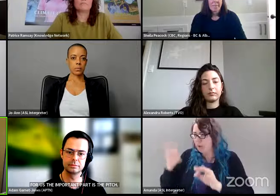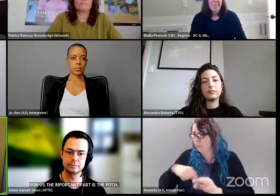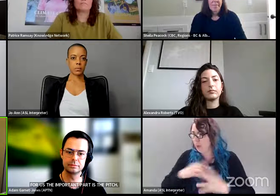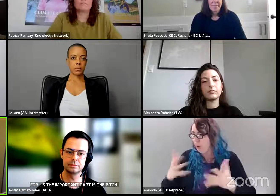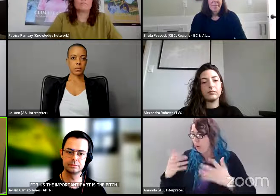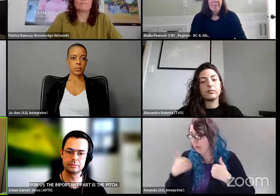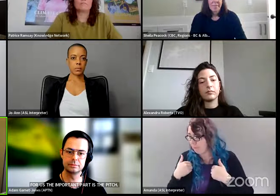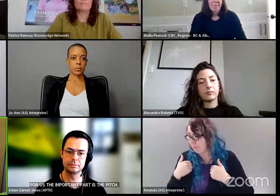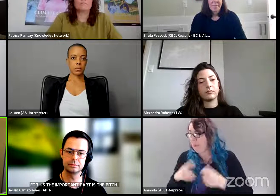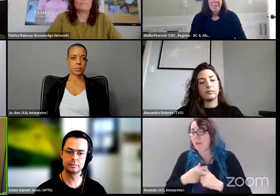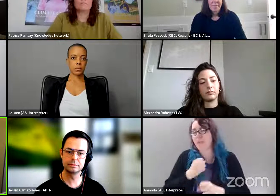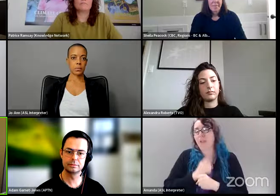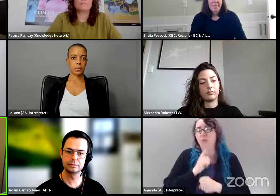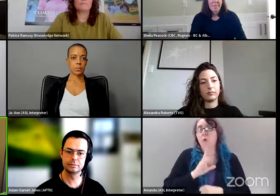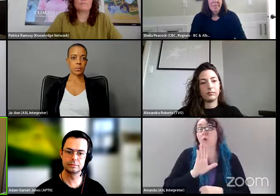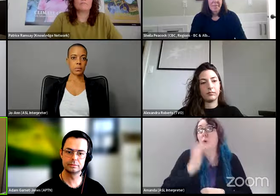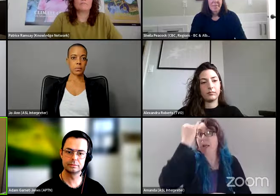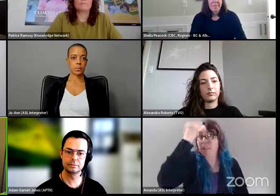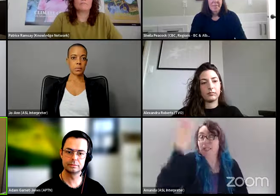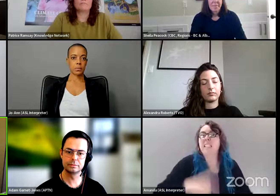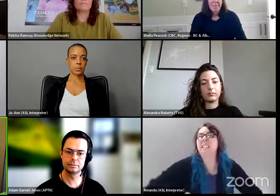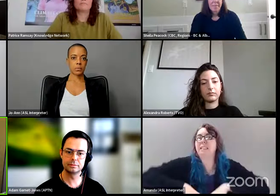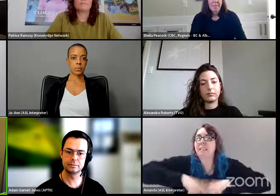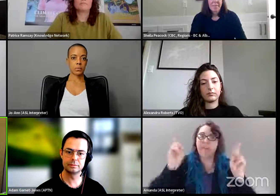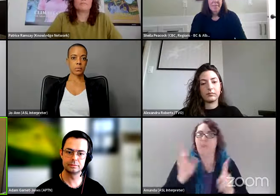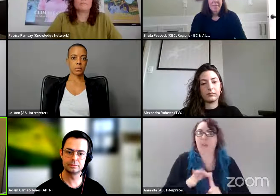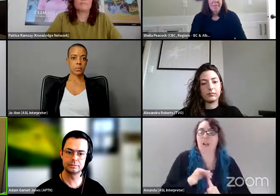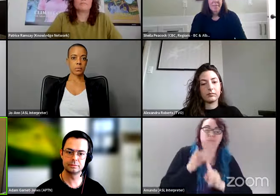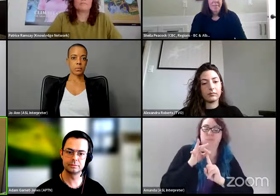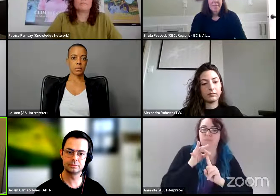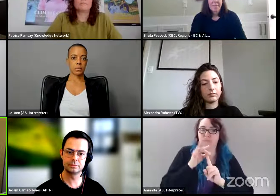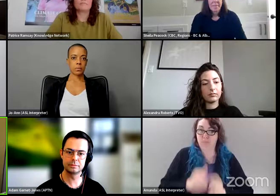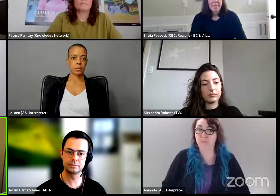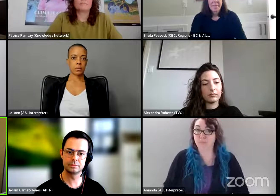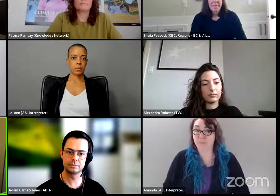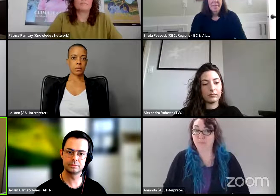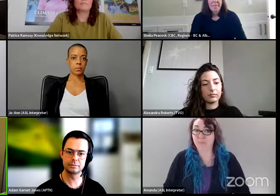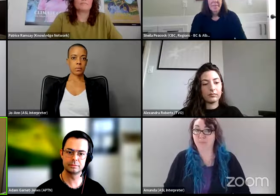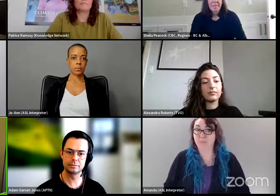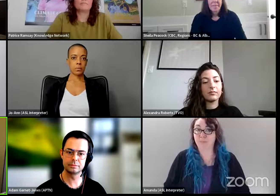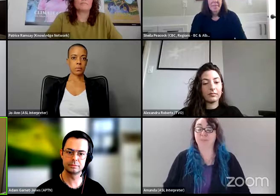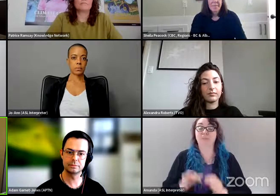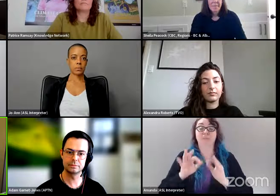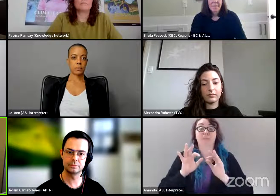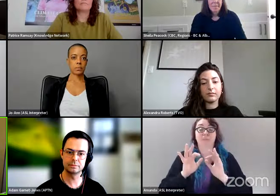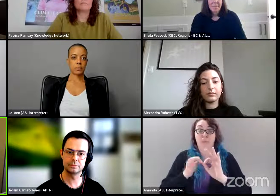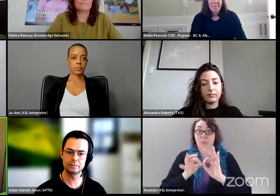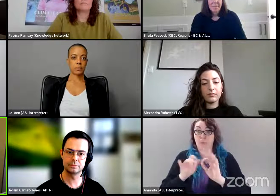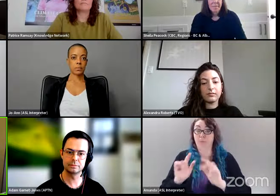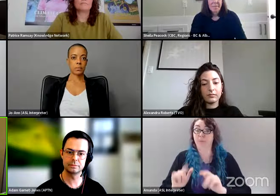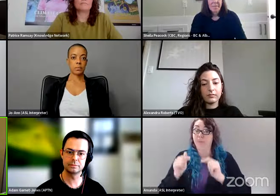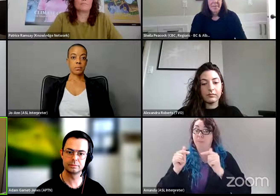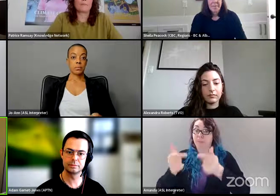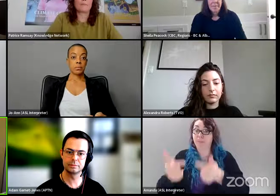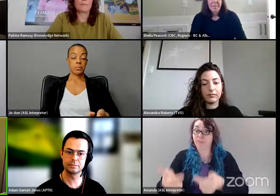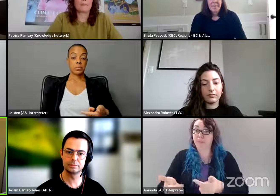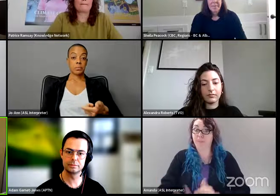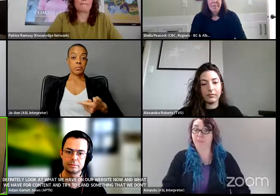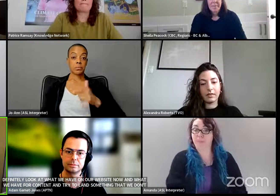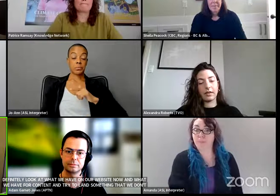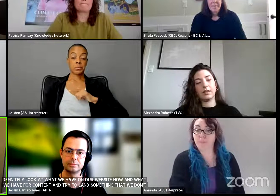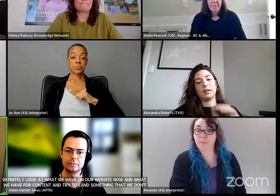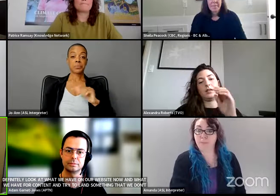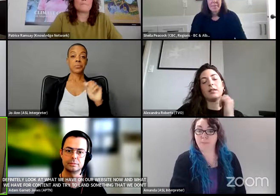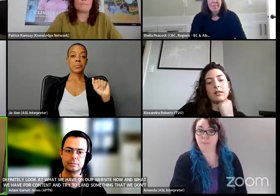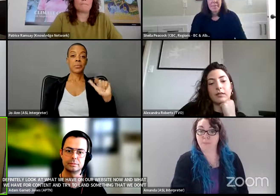Mhm. I mean, that's super helpful. Okay, how about Alexandra? Just sort of the when to pitch, what's the ideal date,